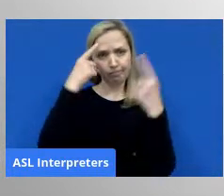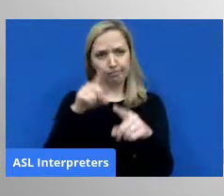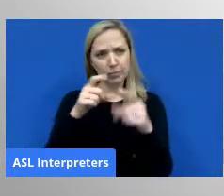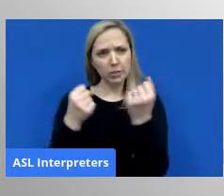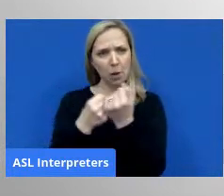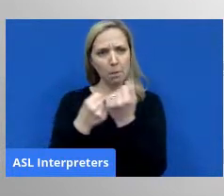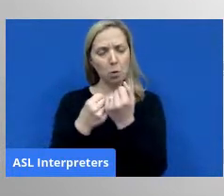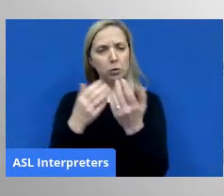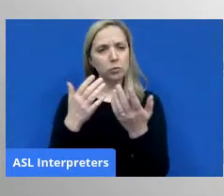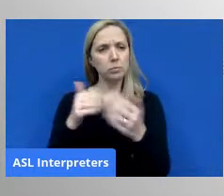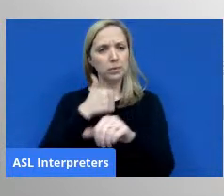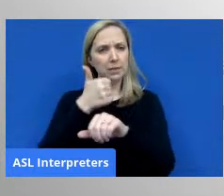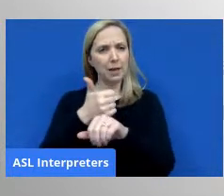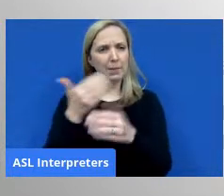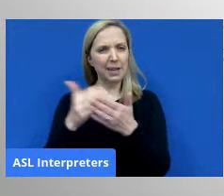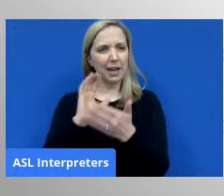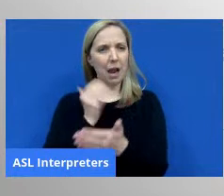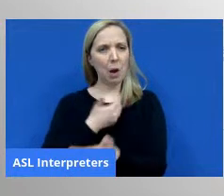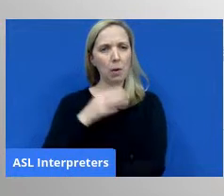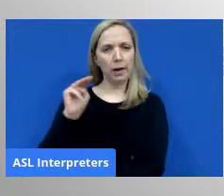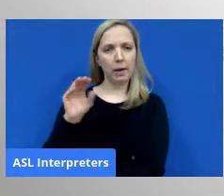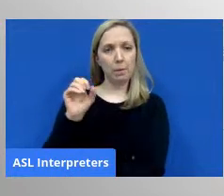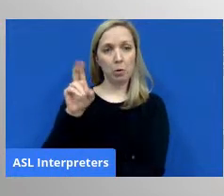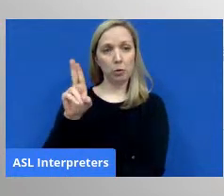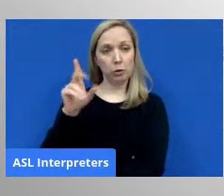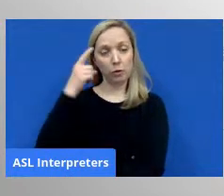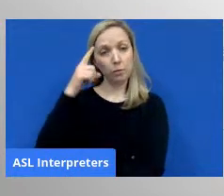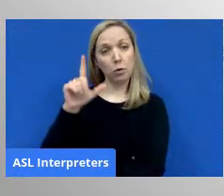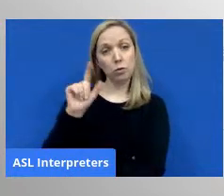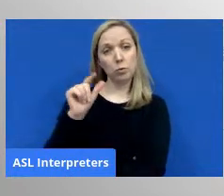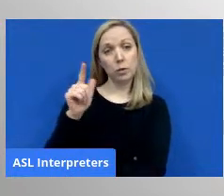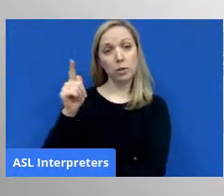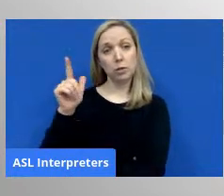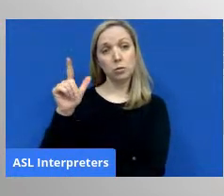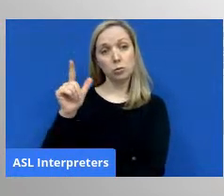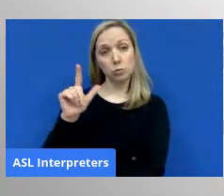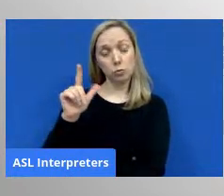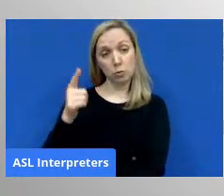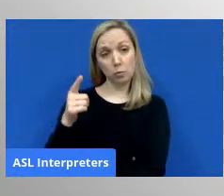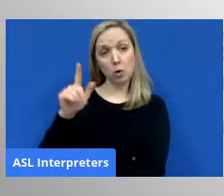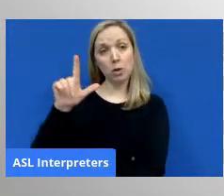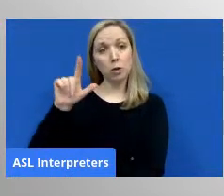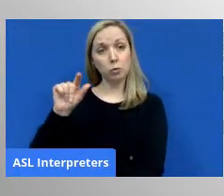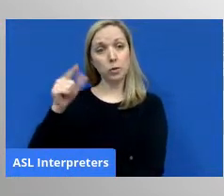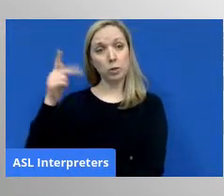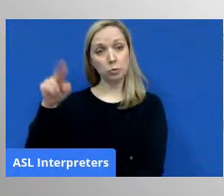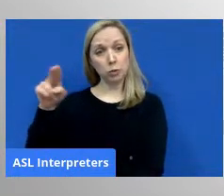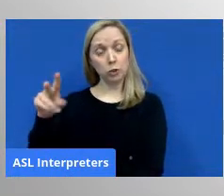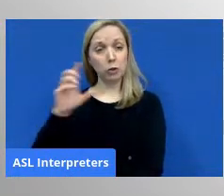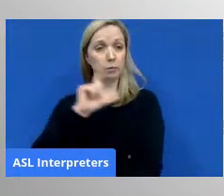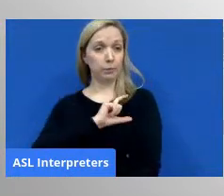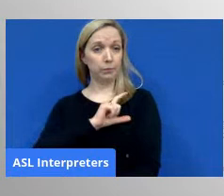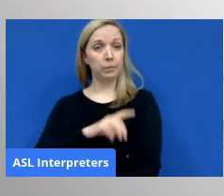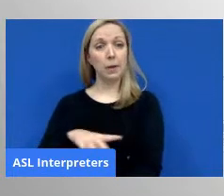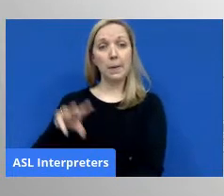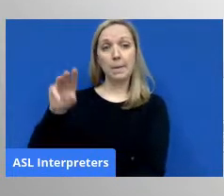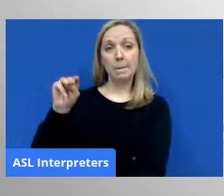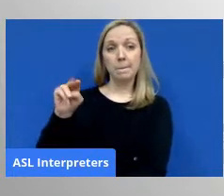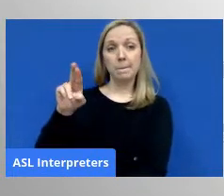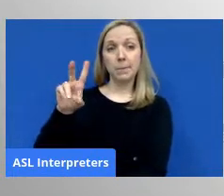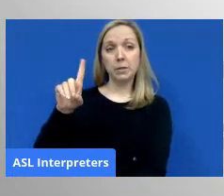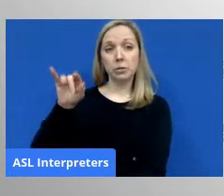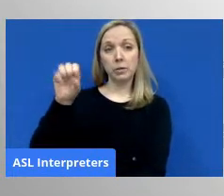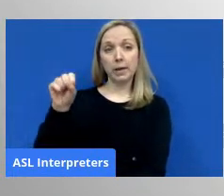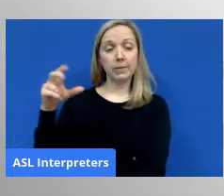officer MOU for 2021-2022. Yes, ma'am. Mr. Davis? No. Ms.